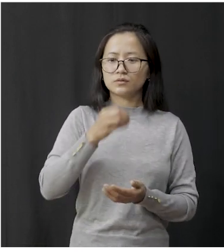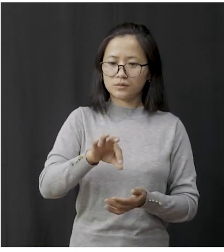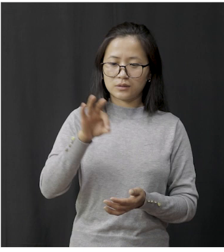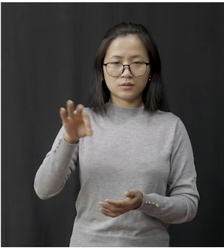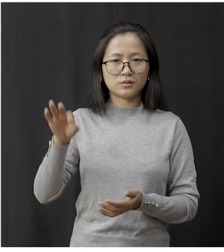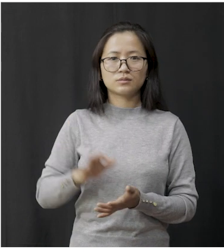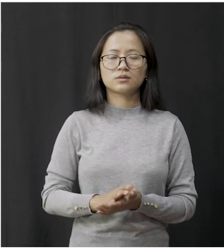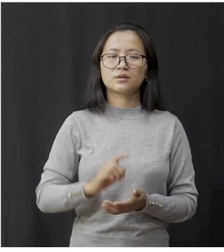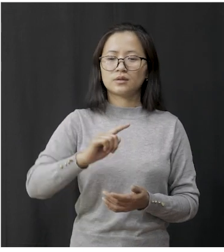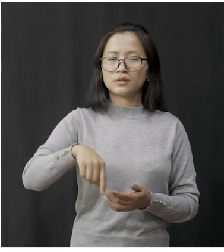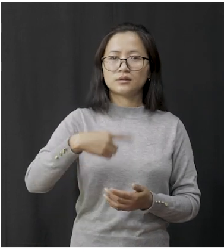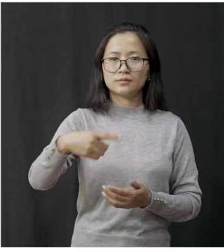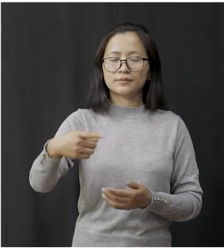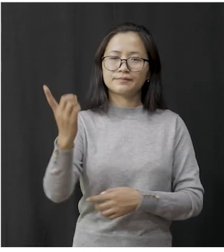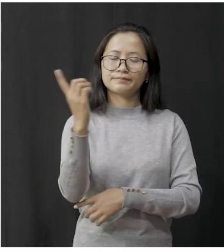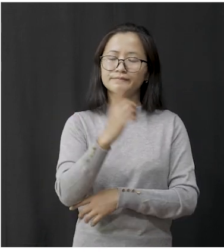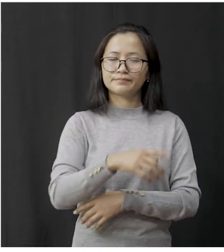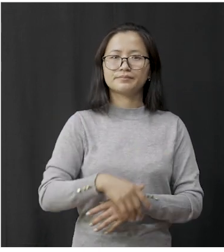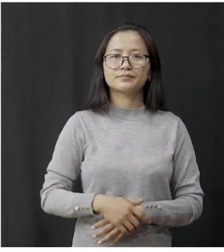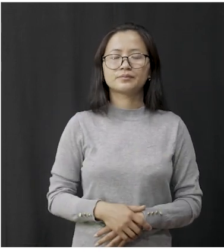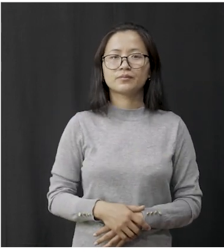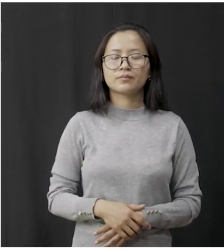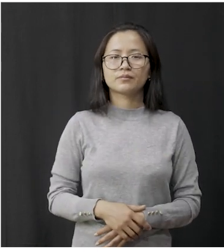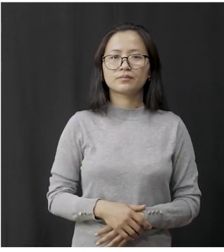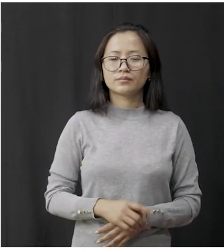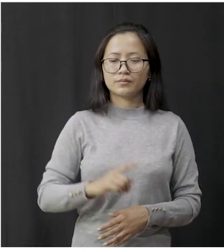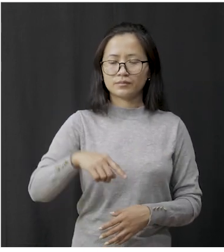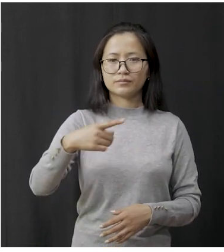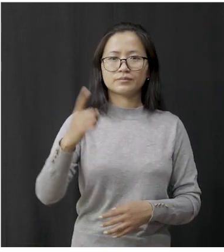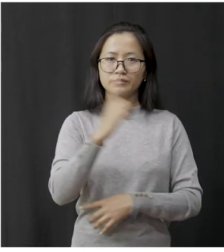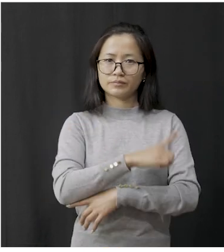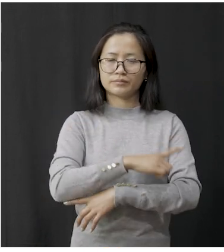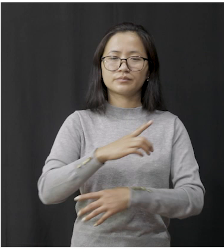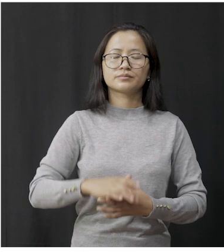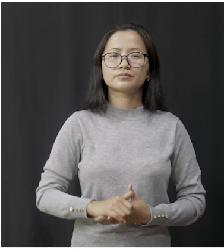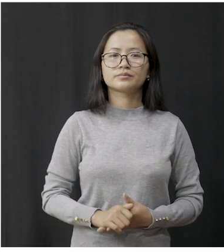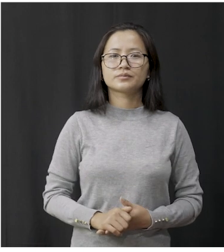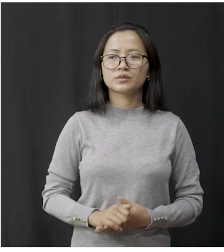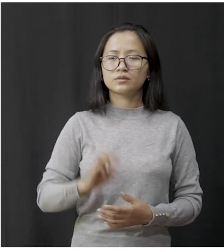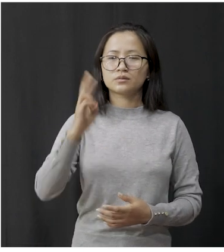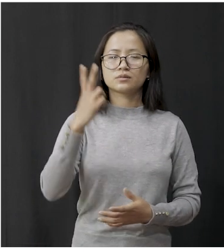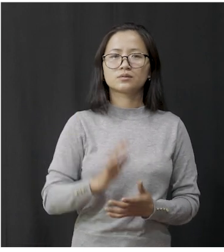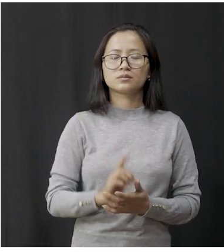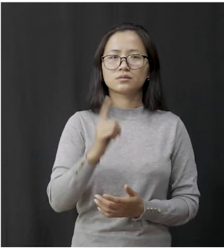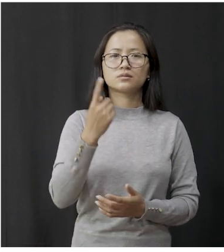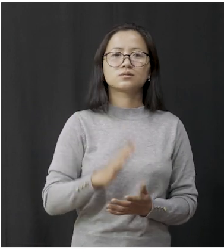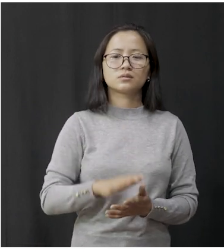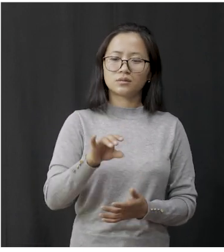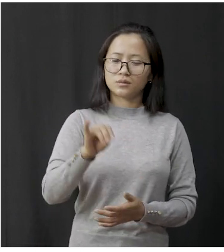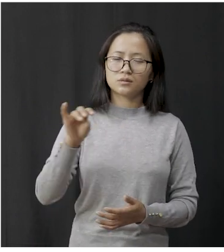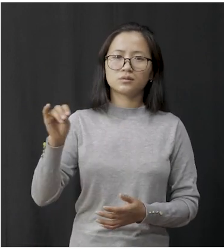you eat daily. Okay? Whatever you eat in a day. Now the second one is